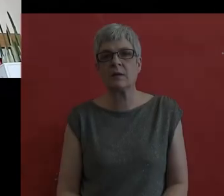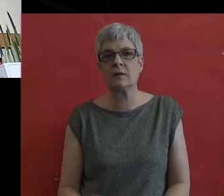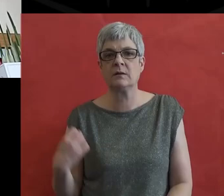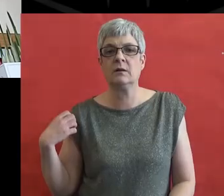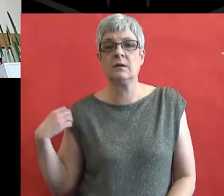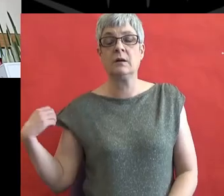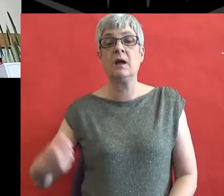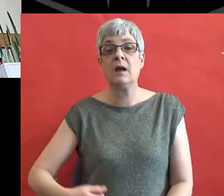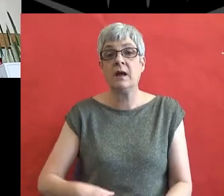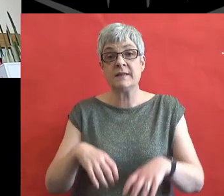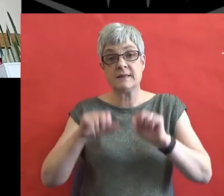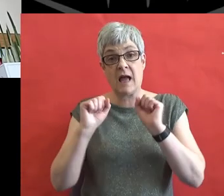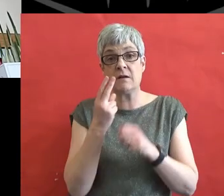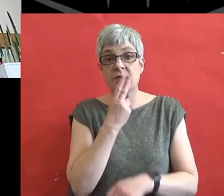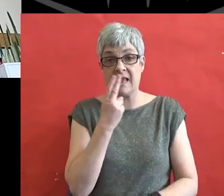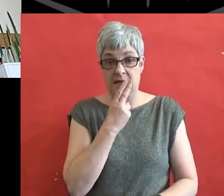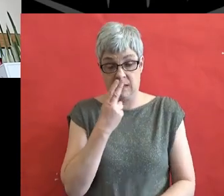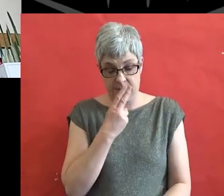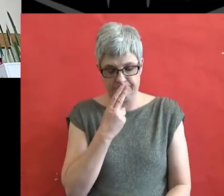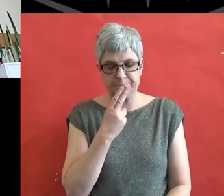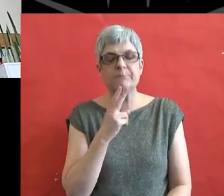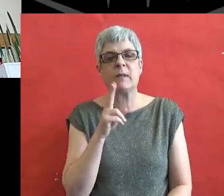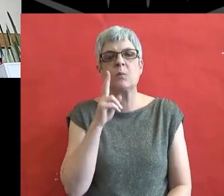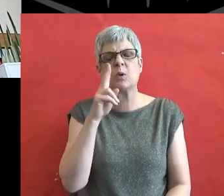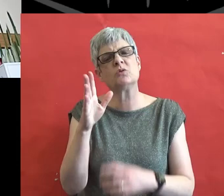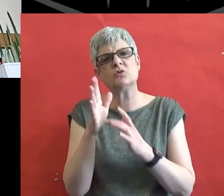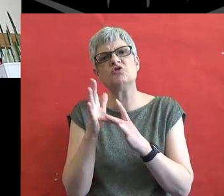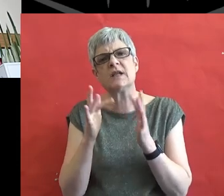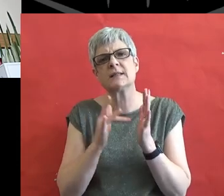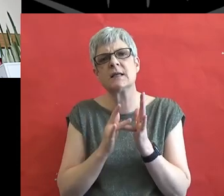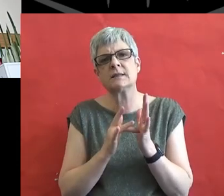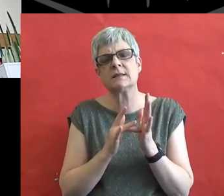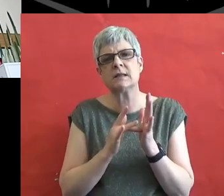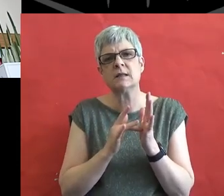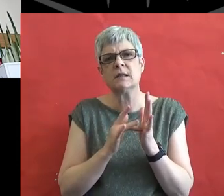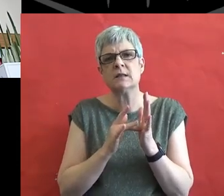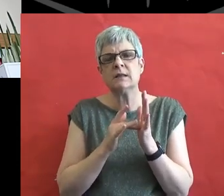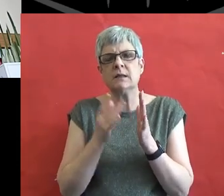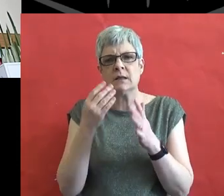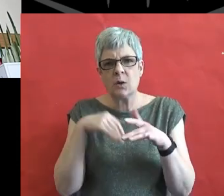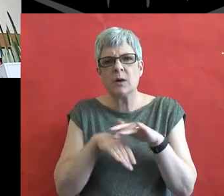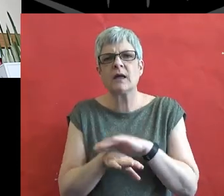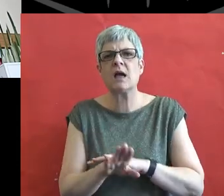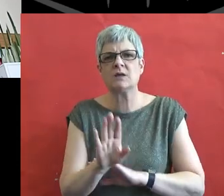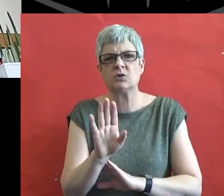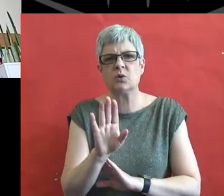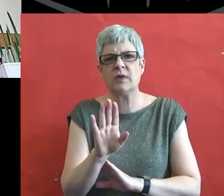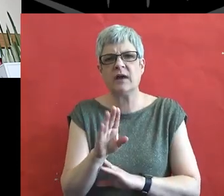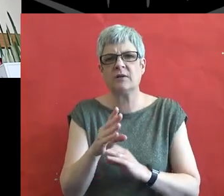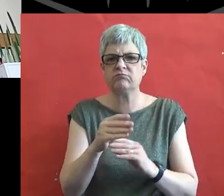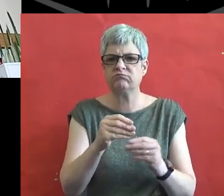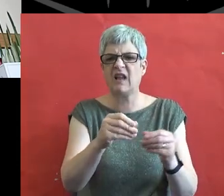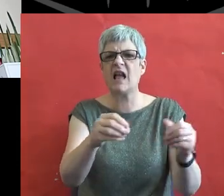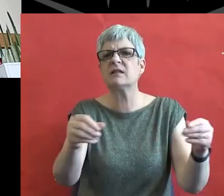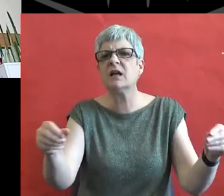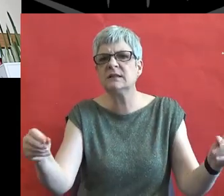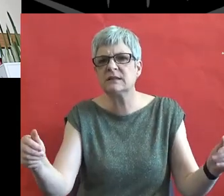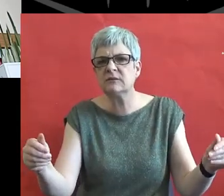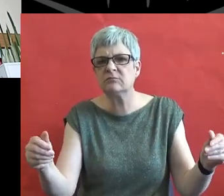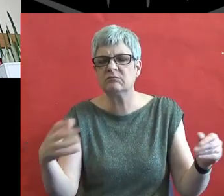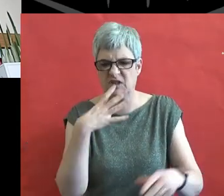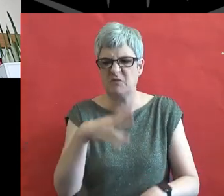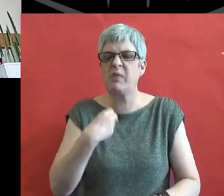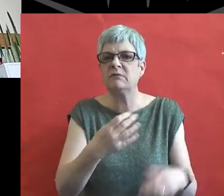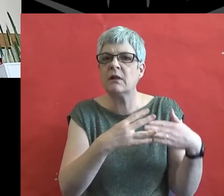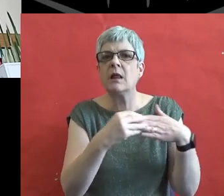At the beginning of the season of Lent, we looked at Jesus going into the wilderness, led by the Holy Spirit there, and he